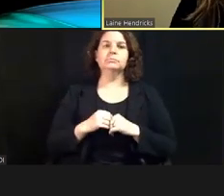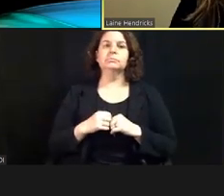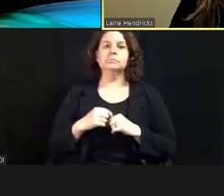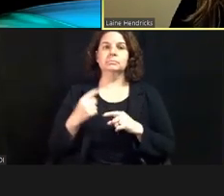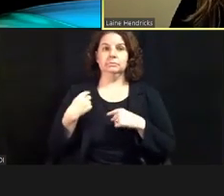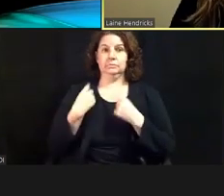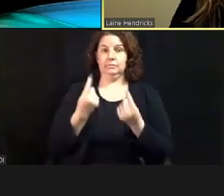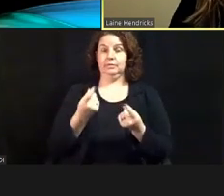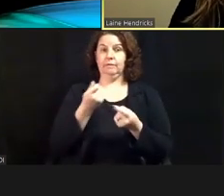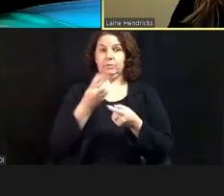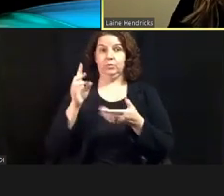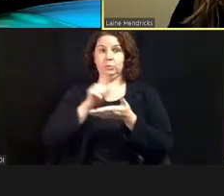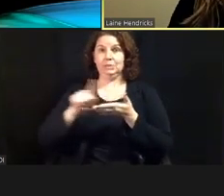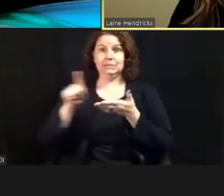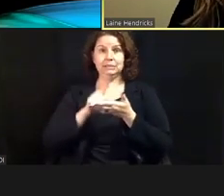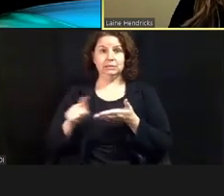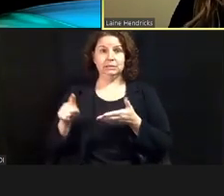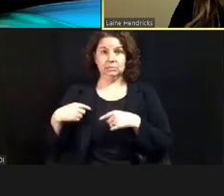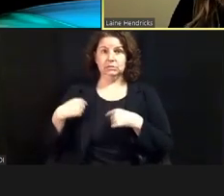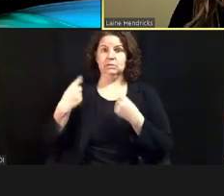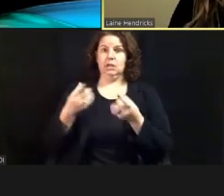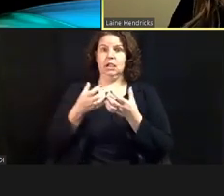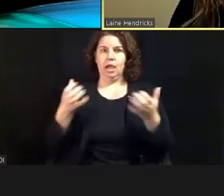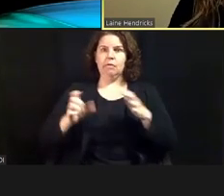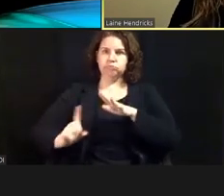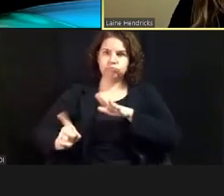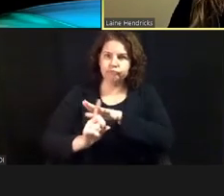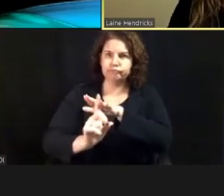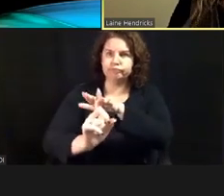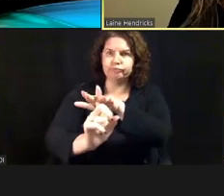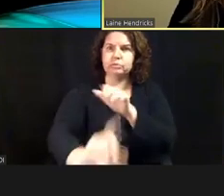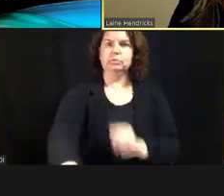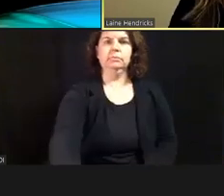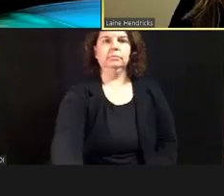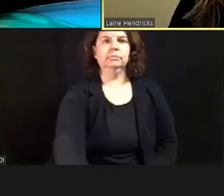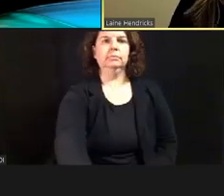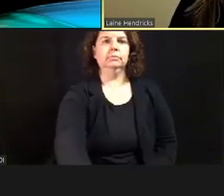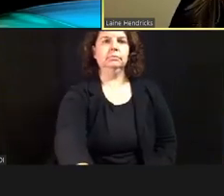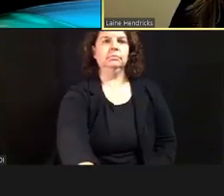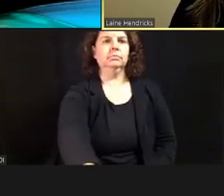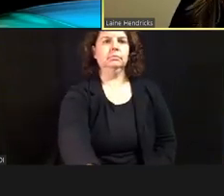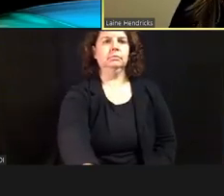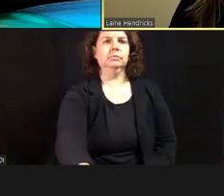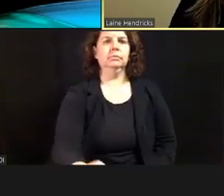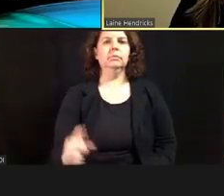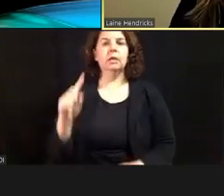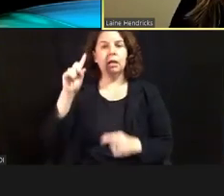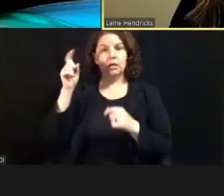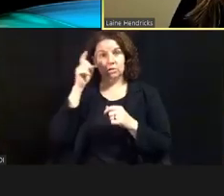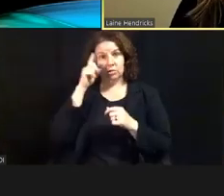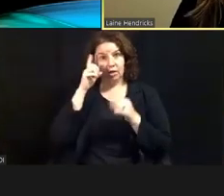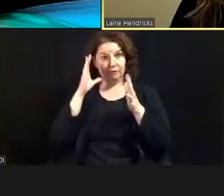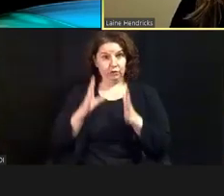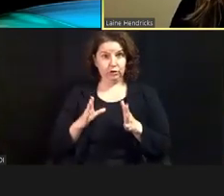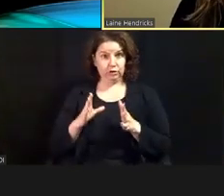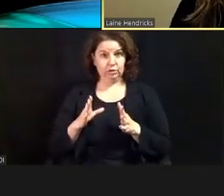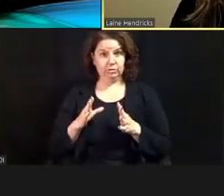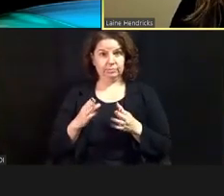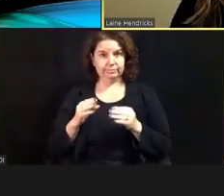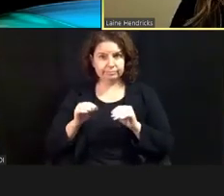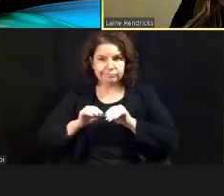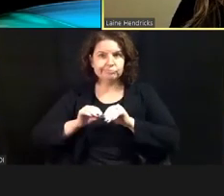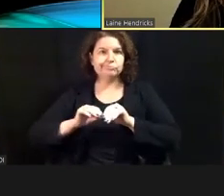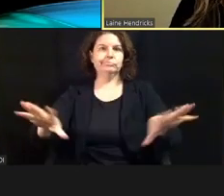community conversation. The governor introduced a blueprint for a safer economy,